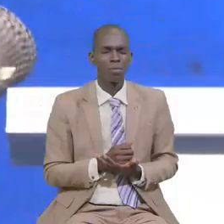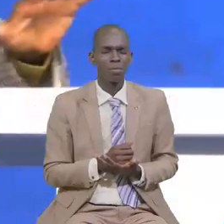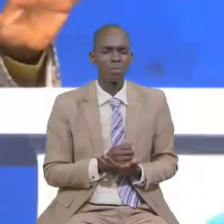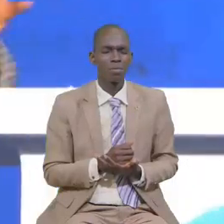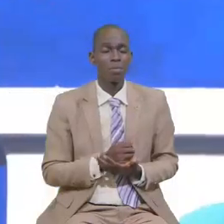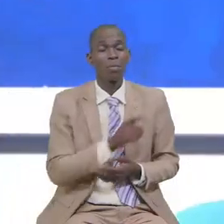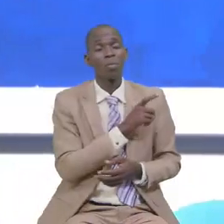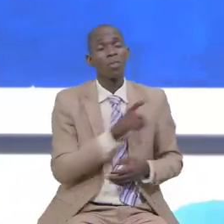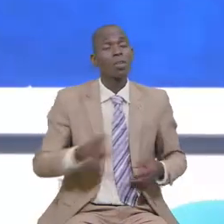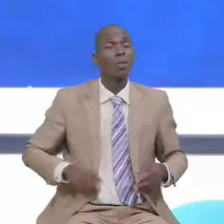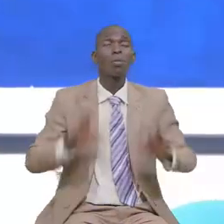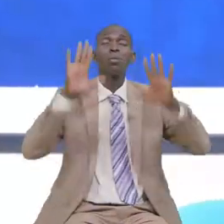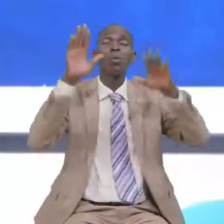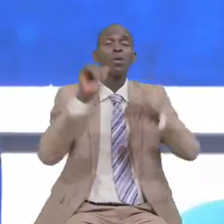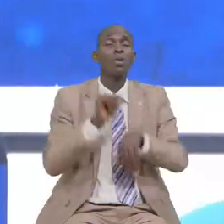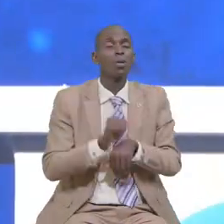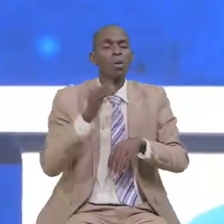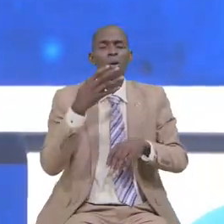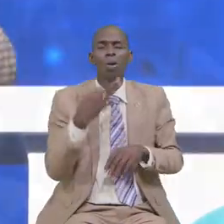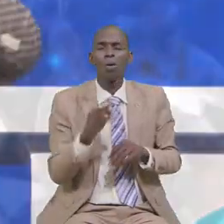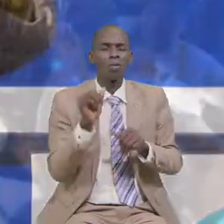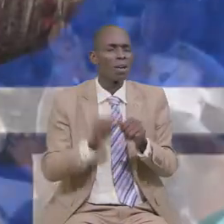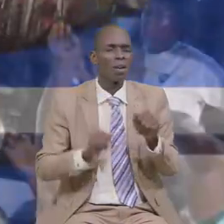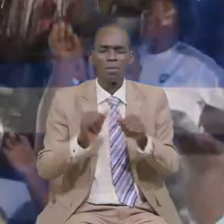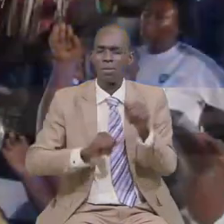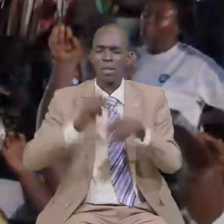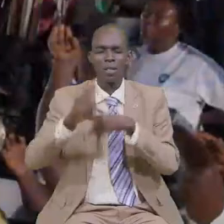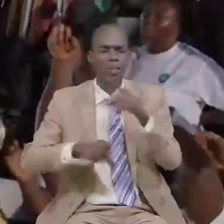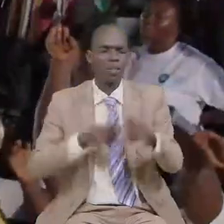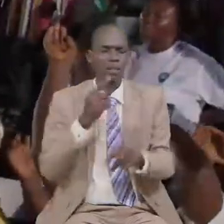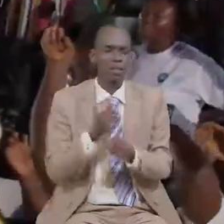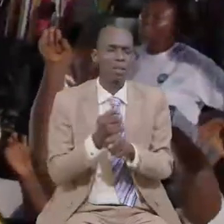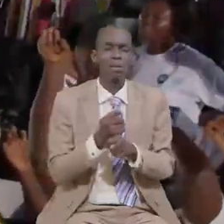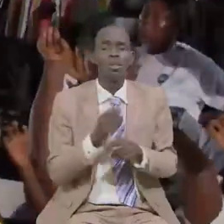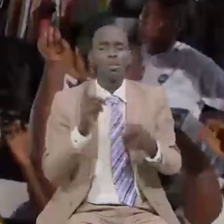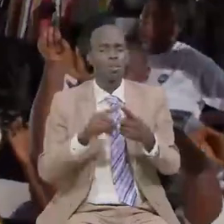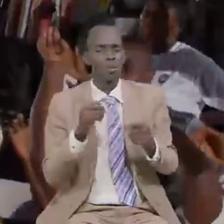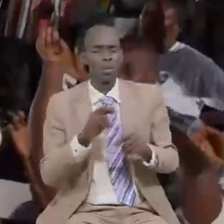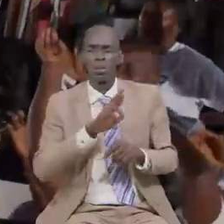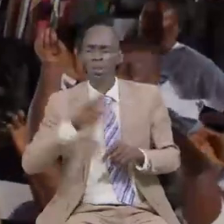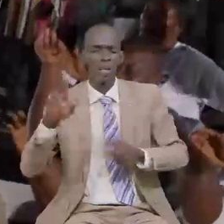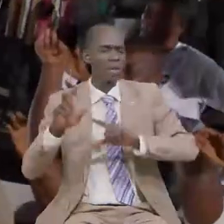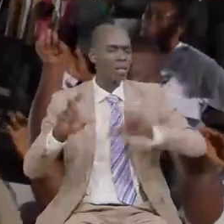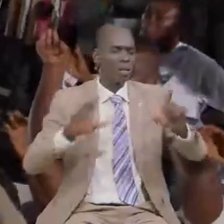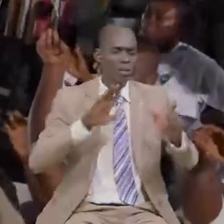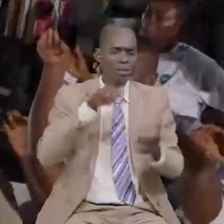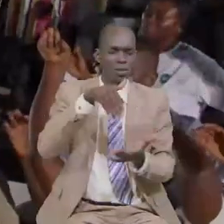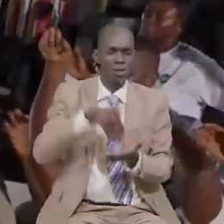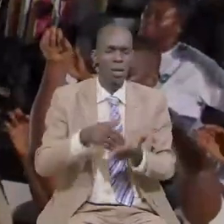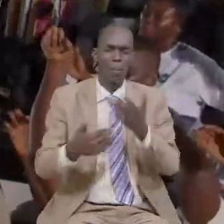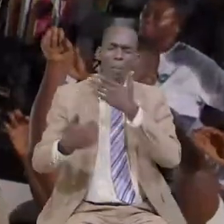Lord, miracles of every kind. To the right, to the left, to the center, to the back, in